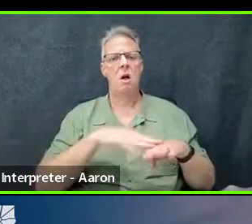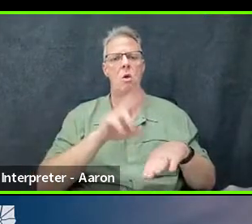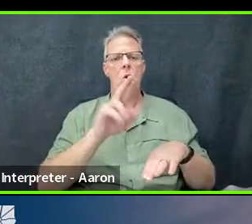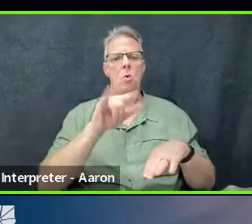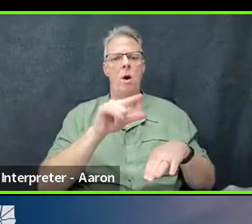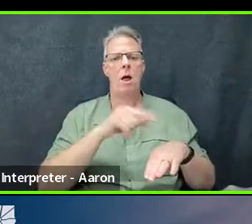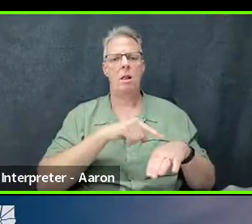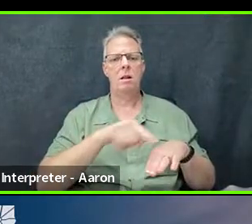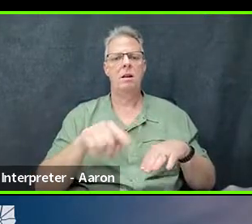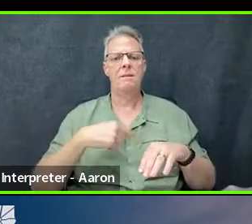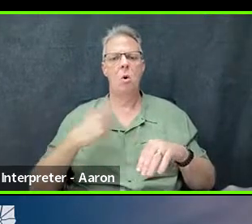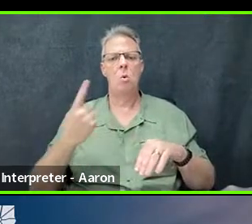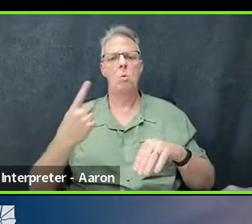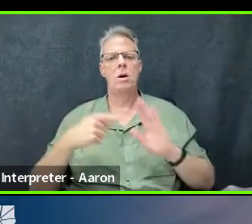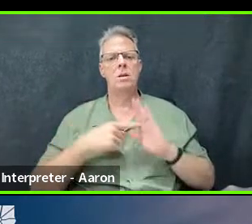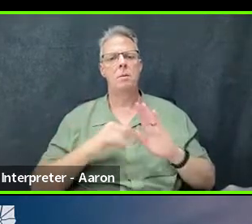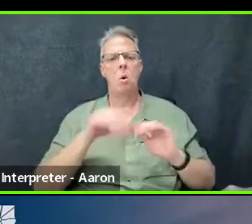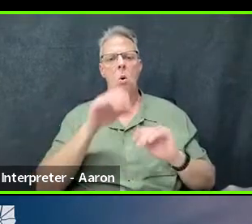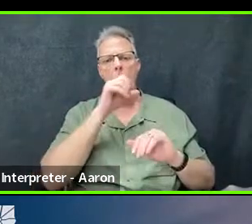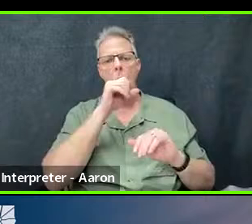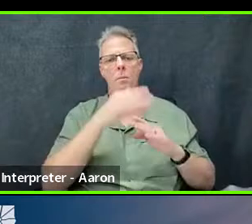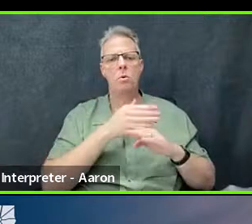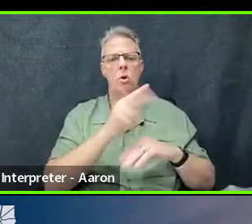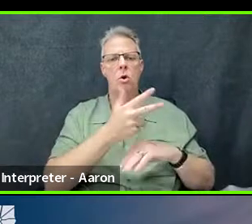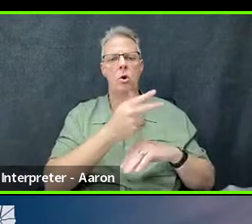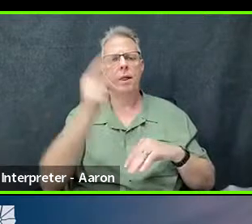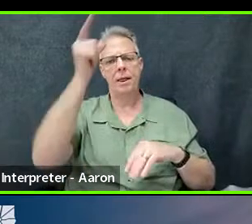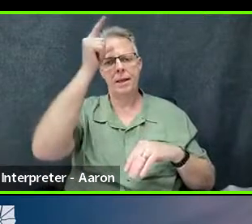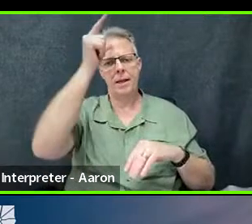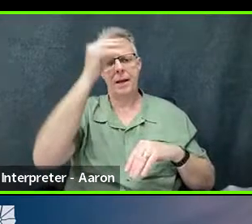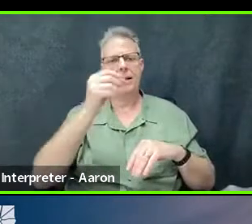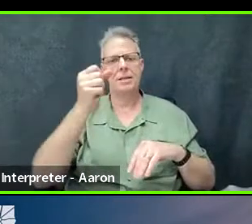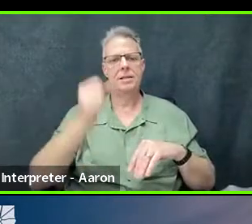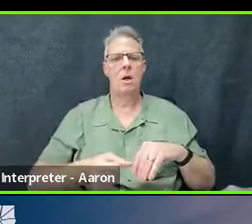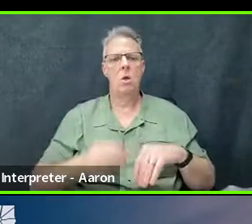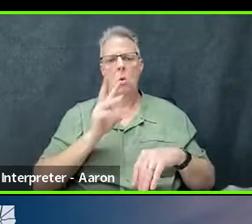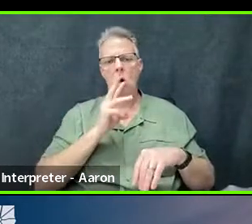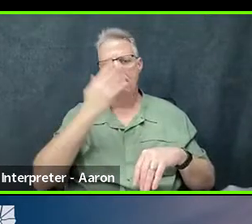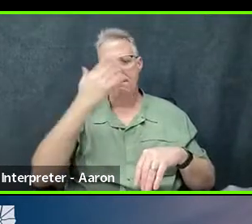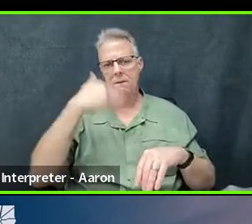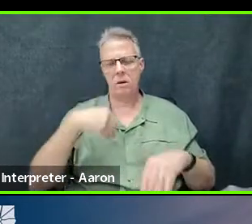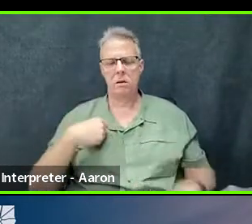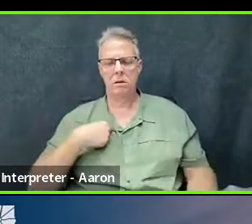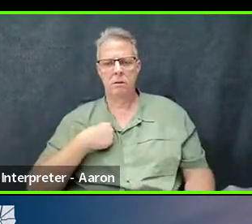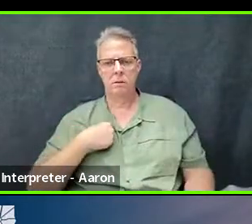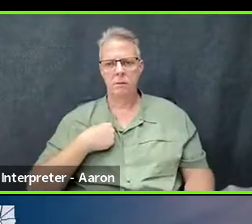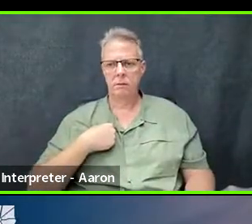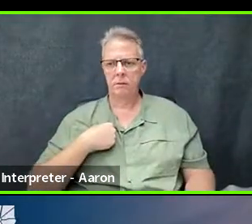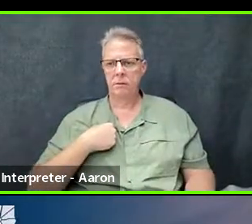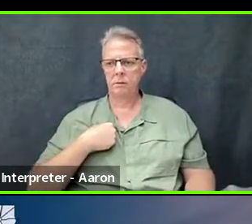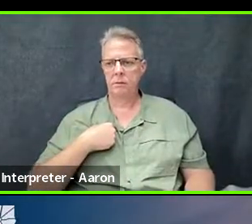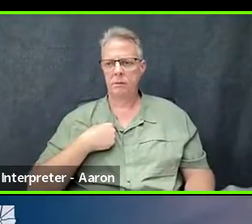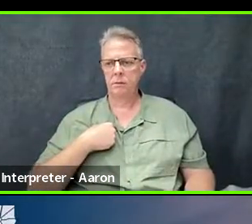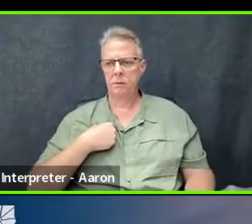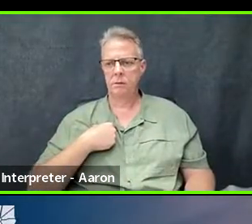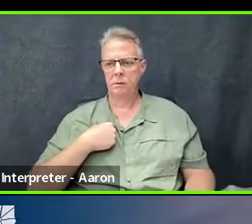There's an example of this on the Orange Line between 3rd and Lincoln and South Waterfront stops.